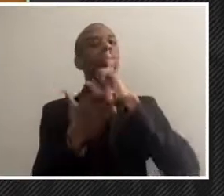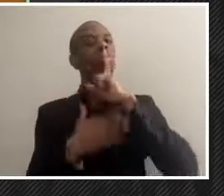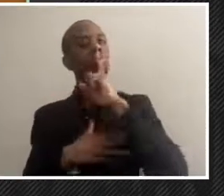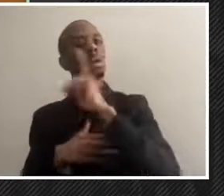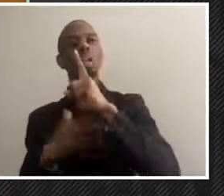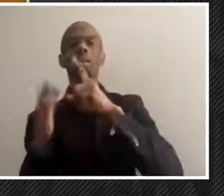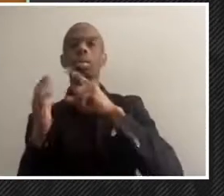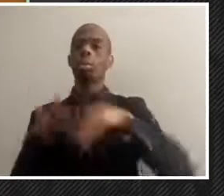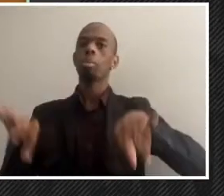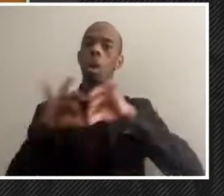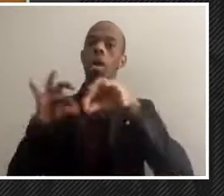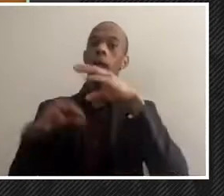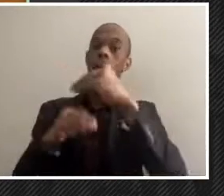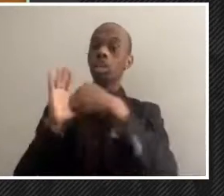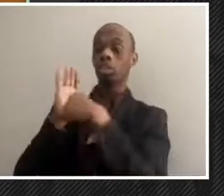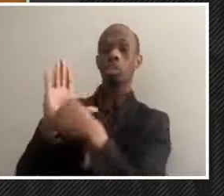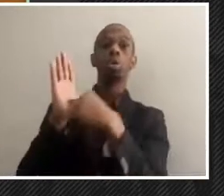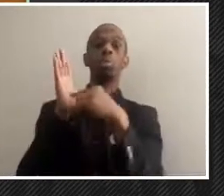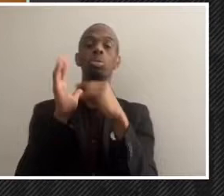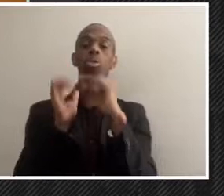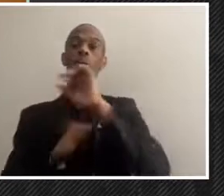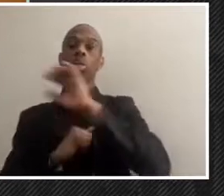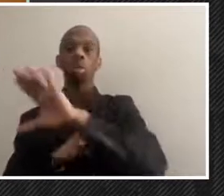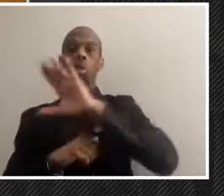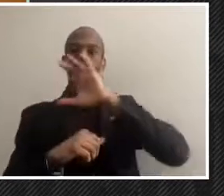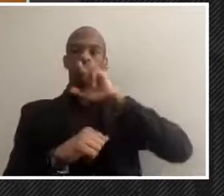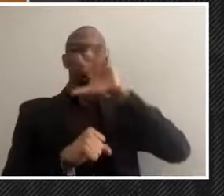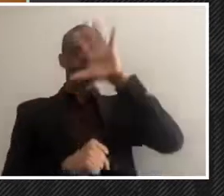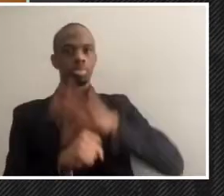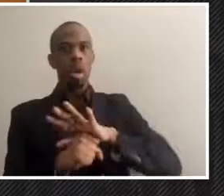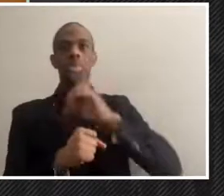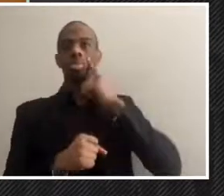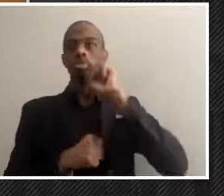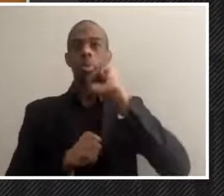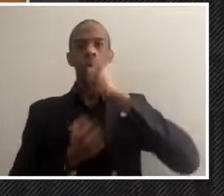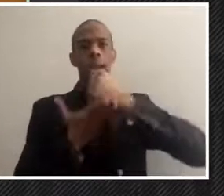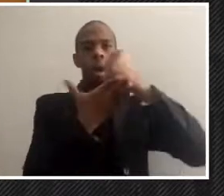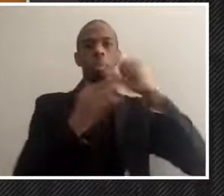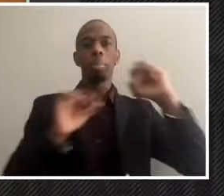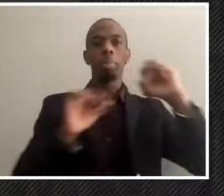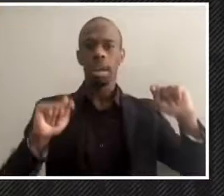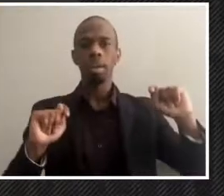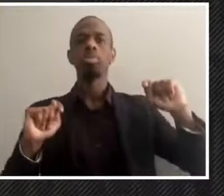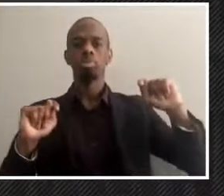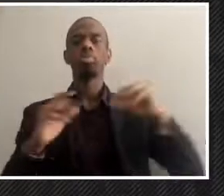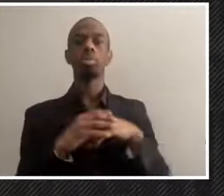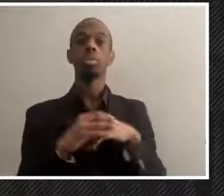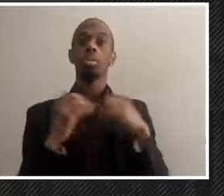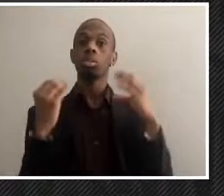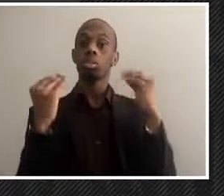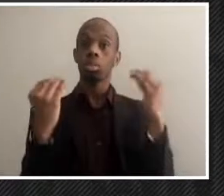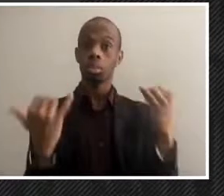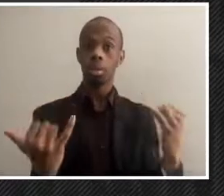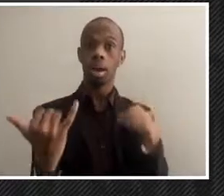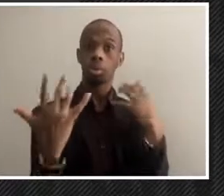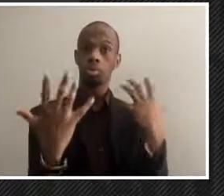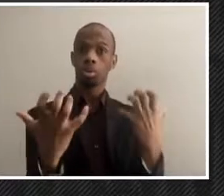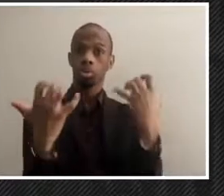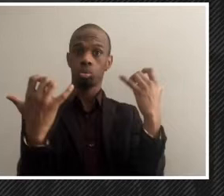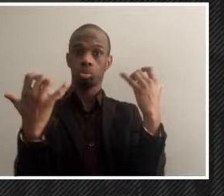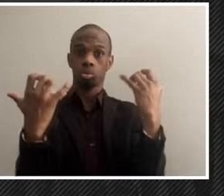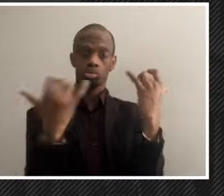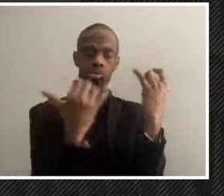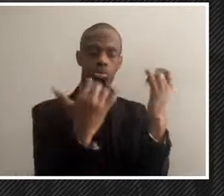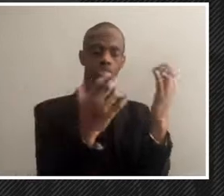representing. And so we're really grateful for that. I want to just kind of shift us just a little bit to talk about,